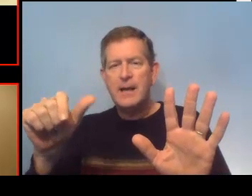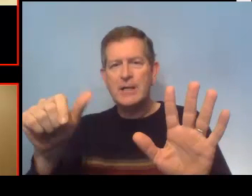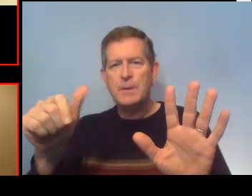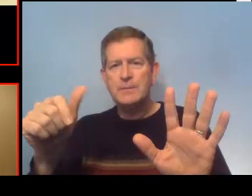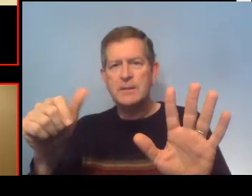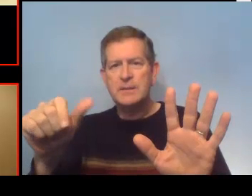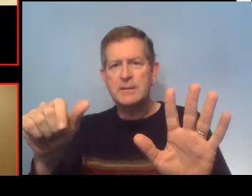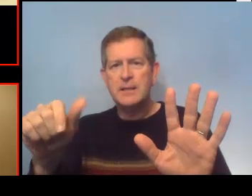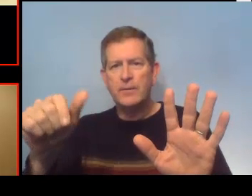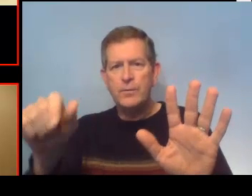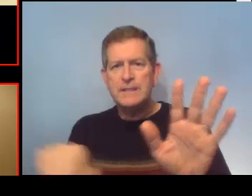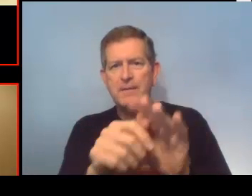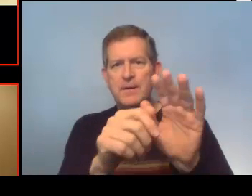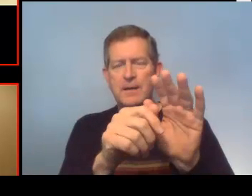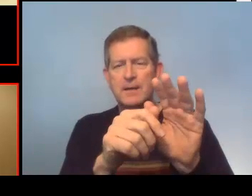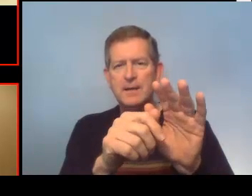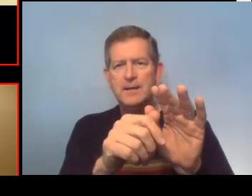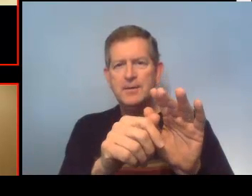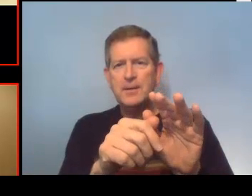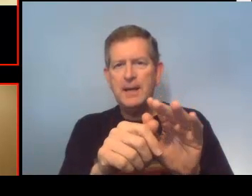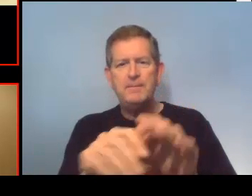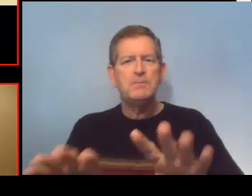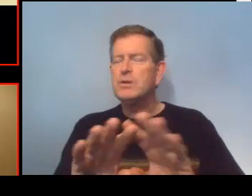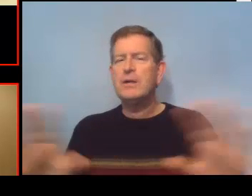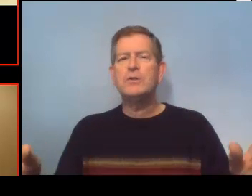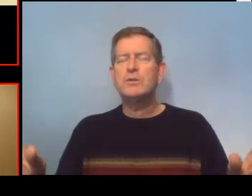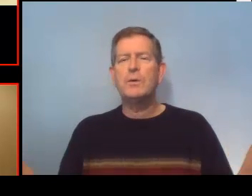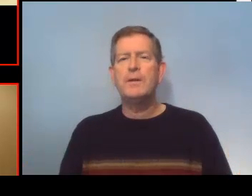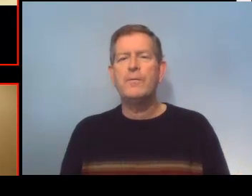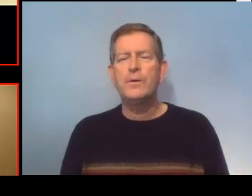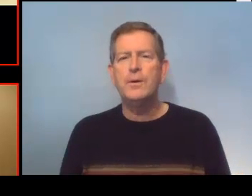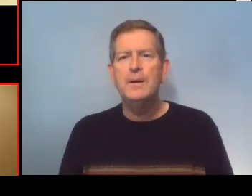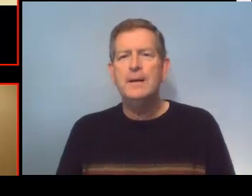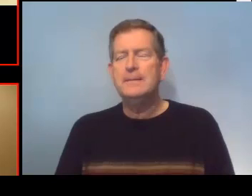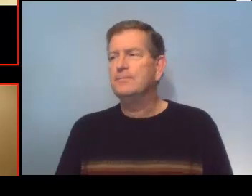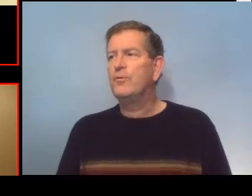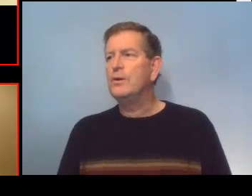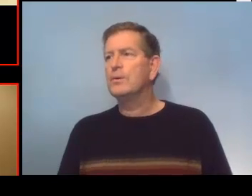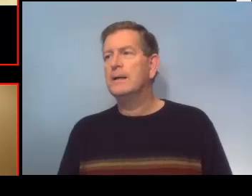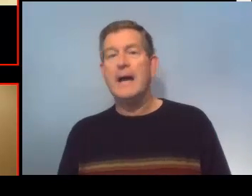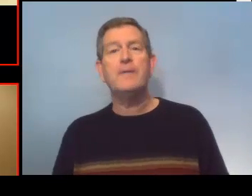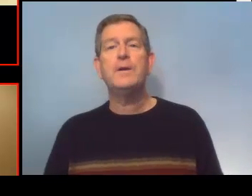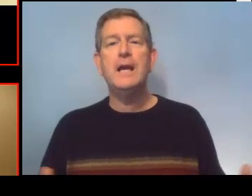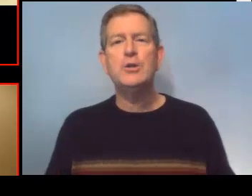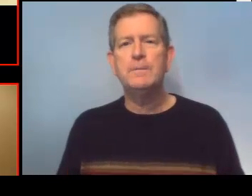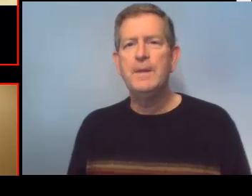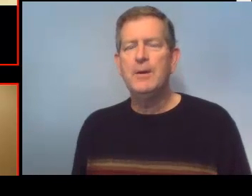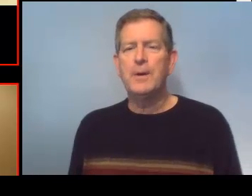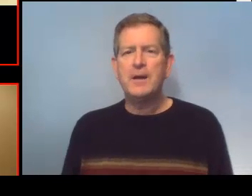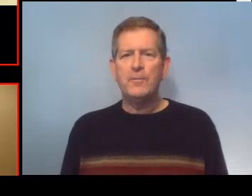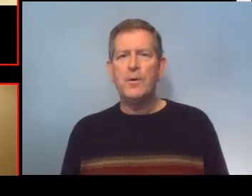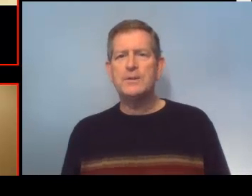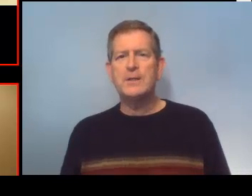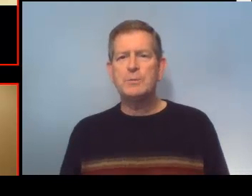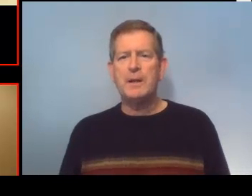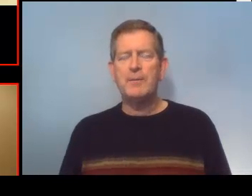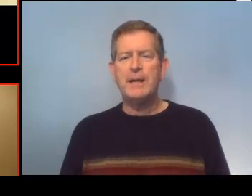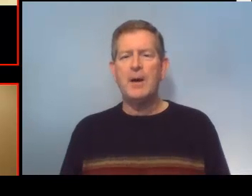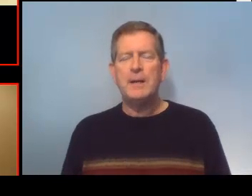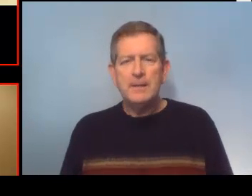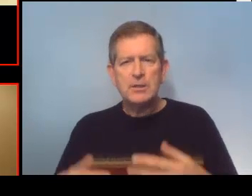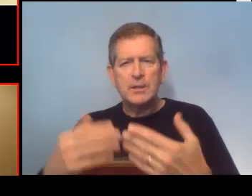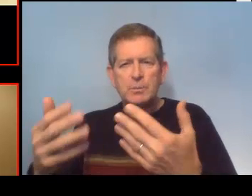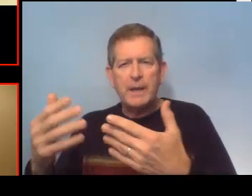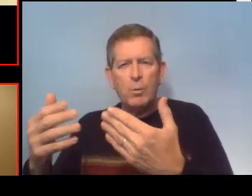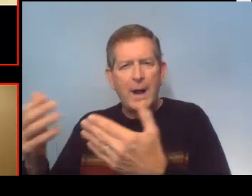is S becomes a z sound. Vous avez. Okay, I'll just throw it in there for your edification. We're not going to focus on spelling right now,